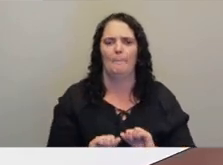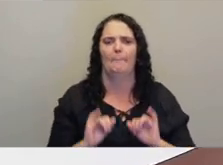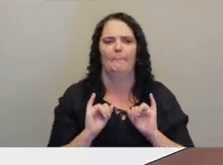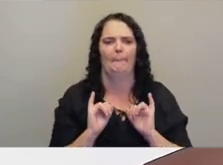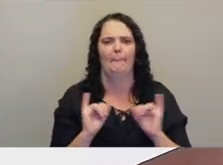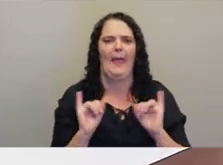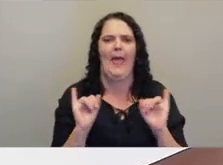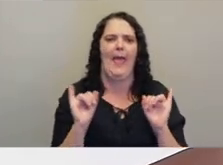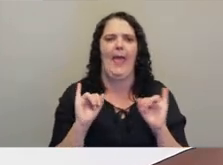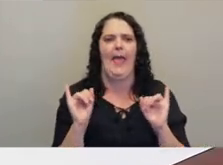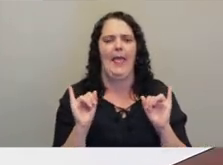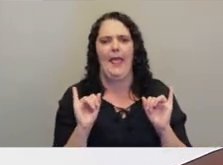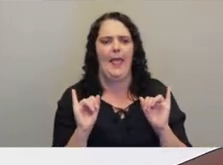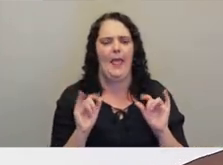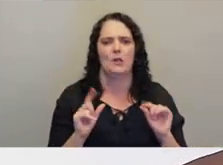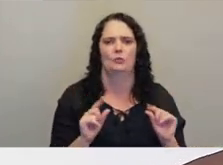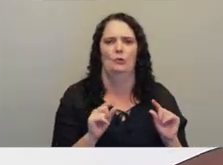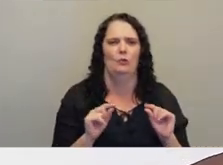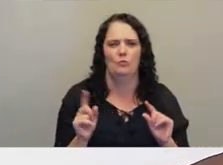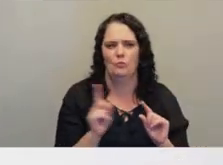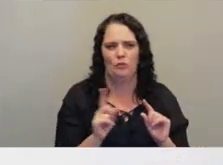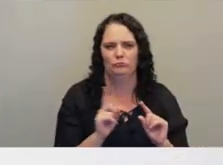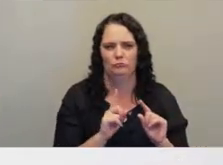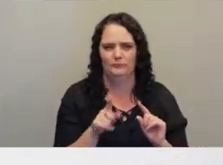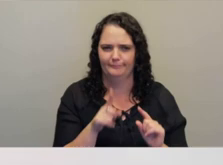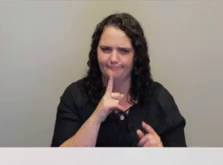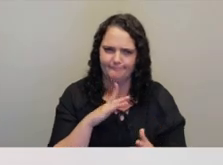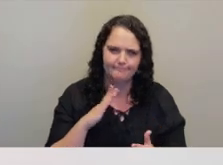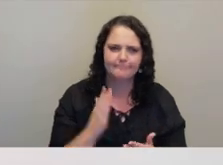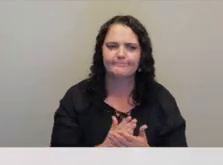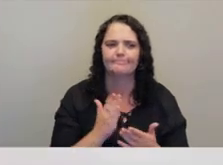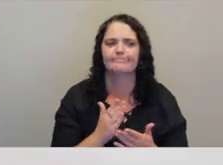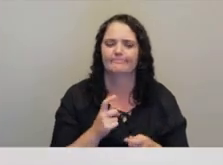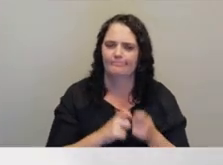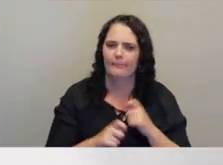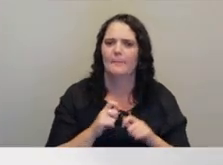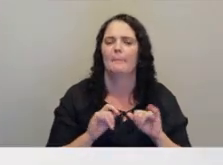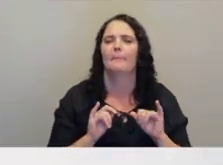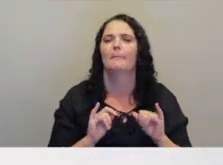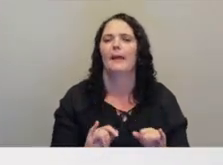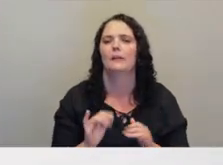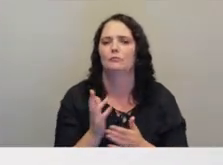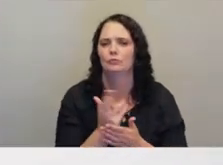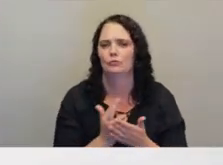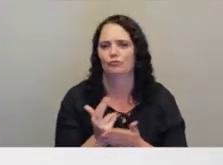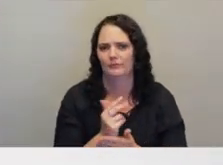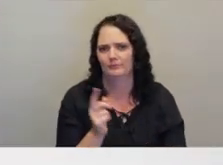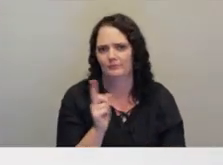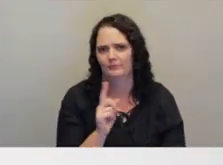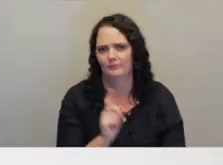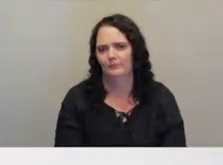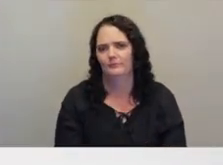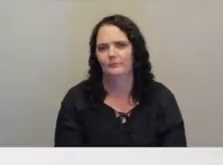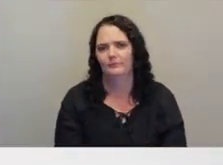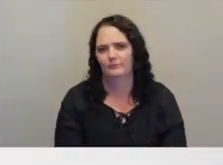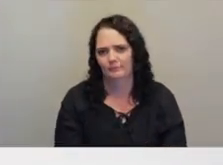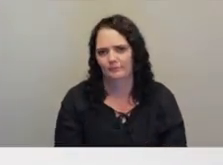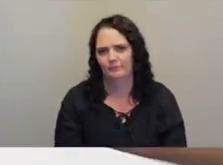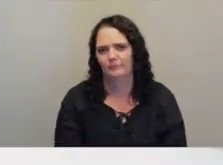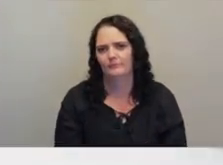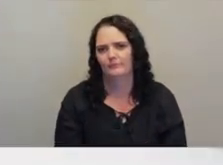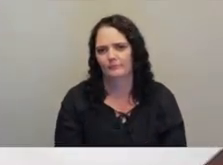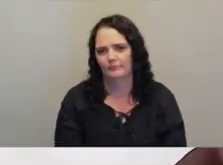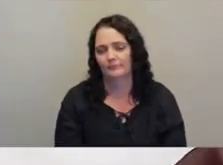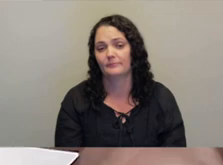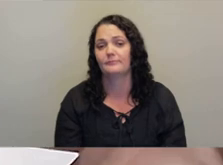what you think is truly going to make it a bad drawing. And then the question is, ask yourself the inverse.